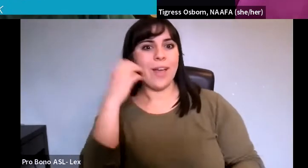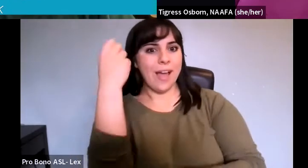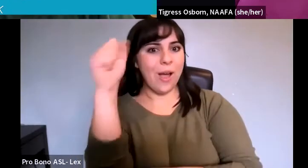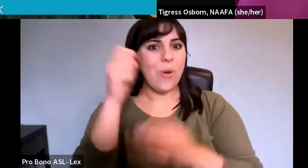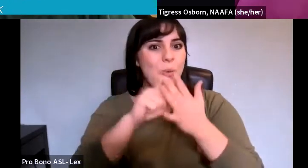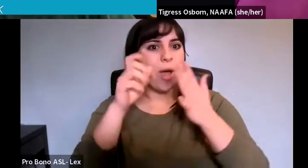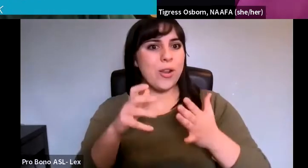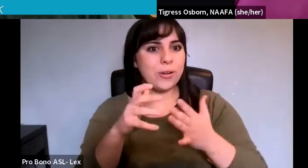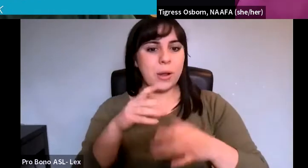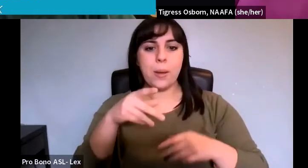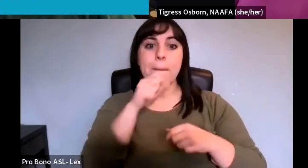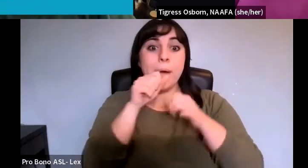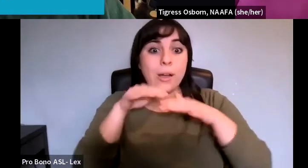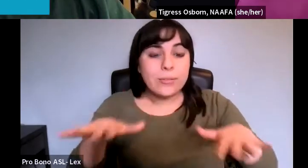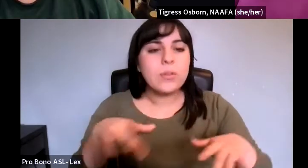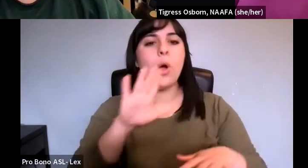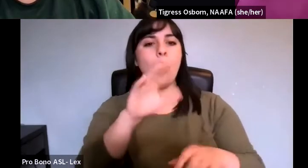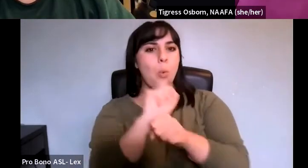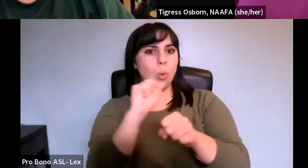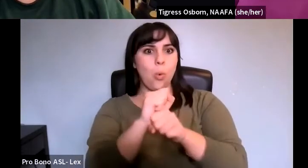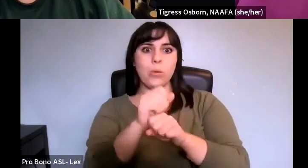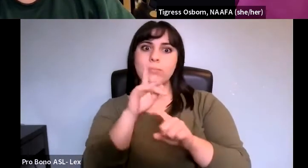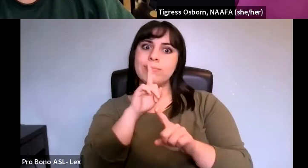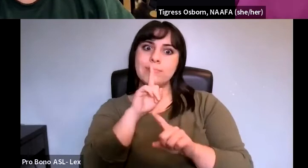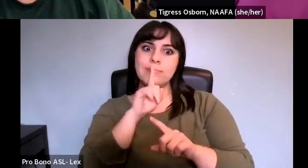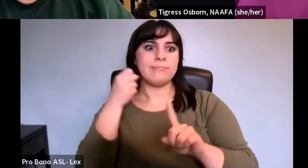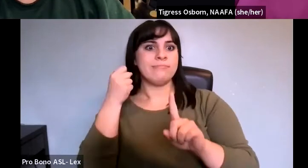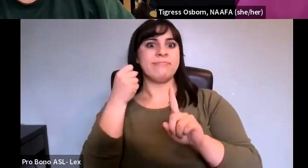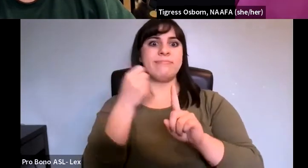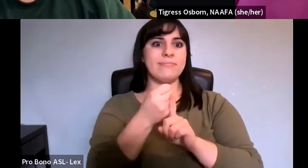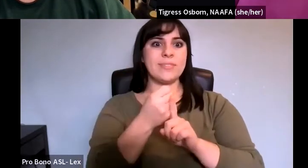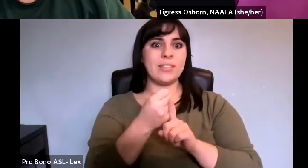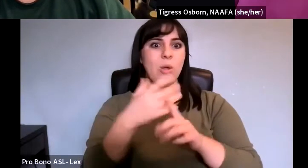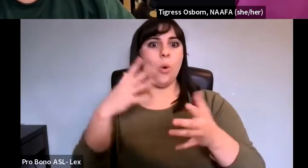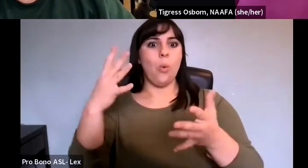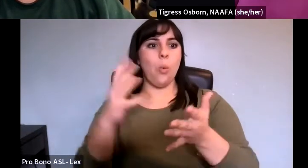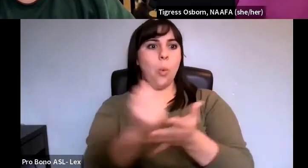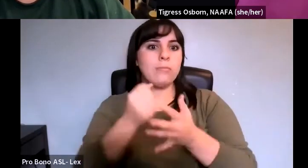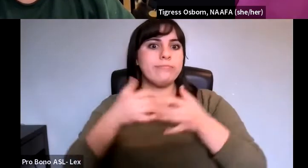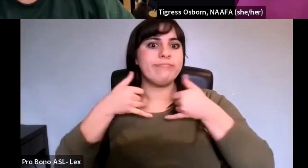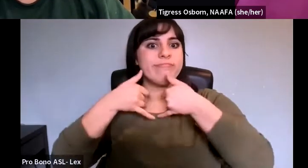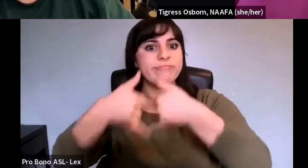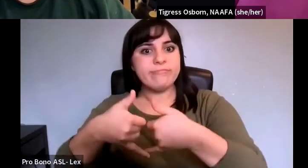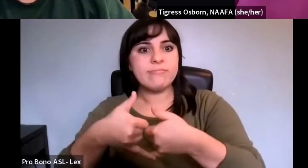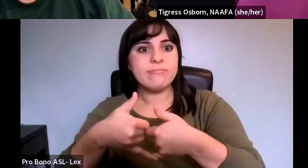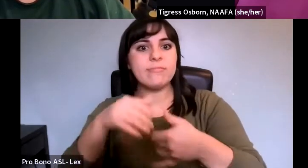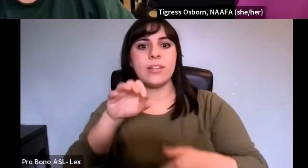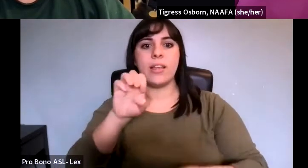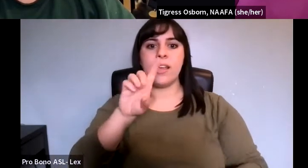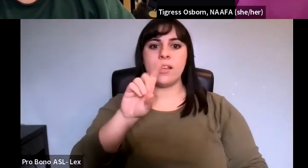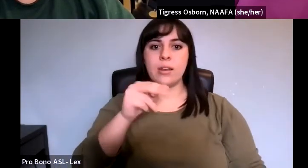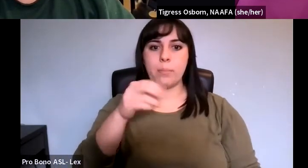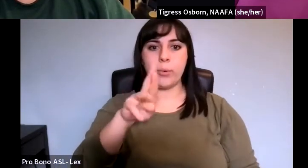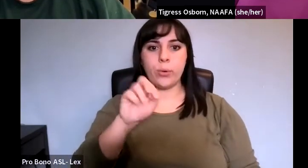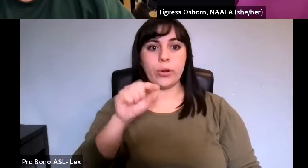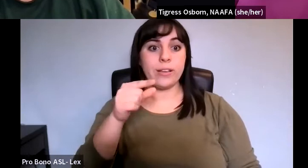whose work has made a huge impact since she won the Best Newcomer Award at the Edinburgh Fringe in